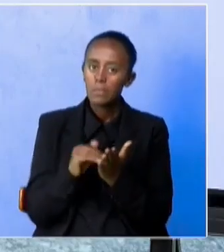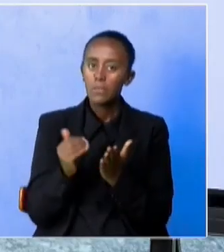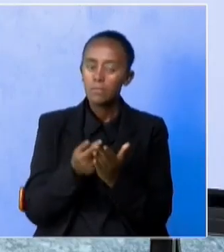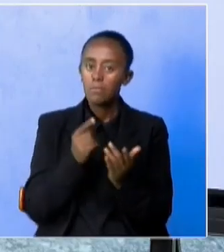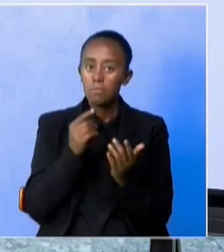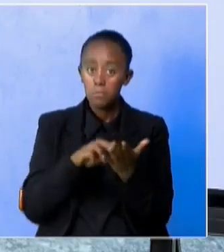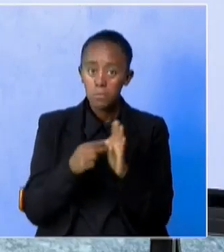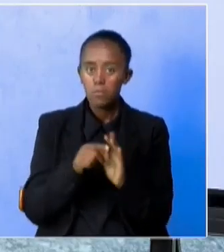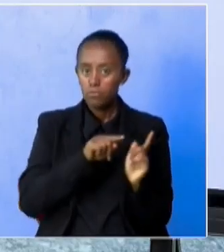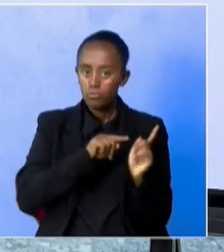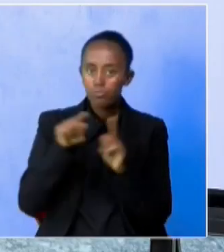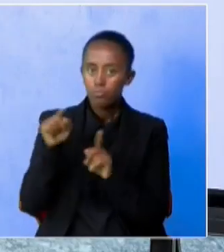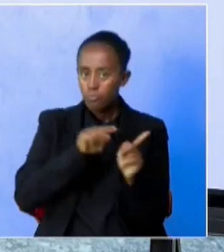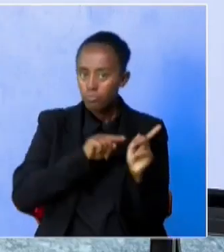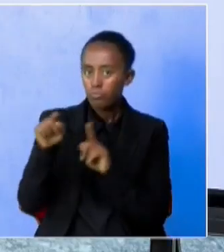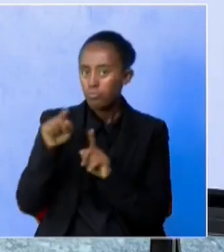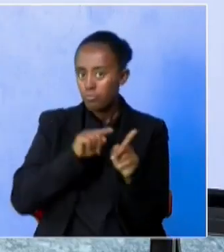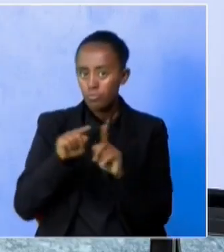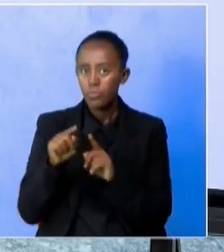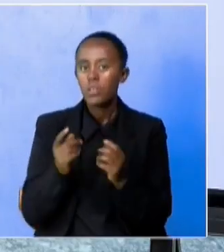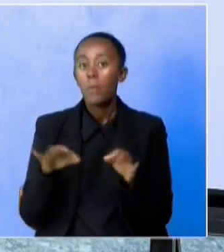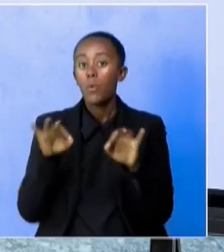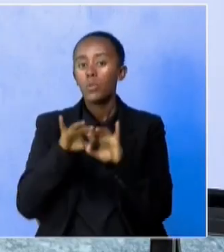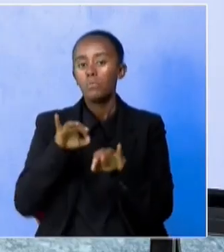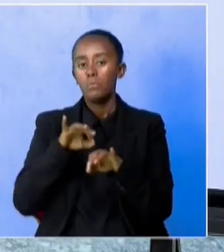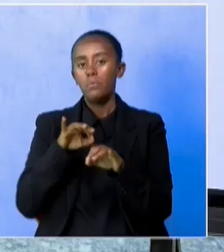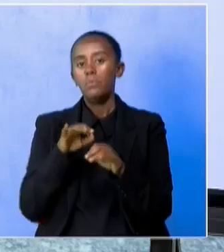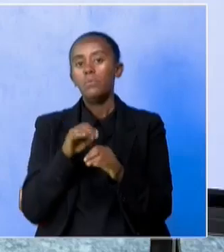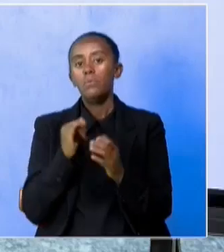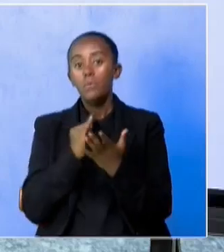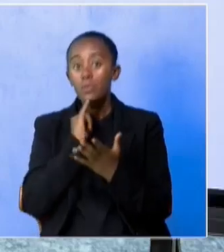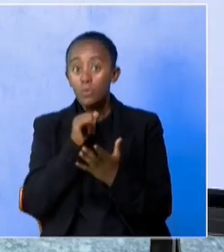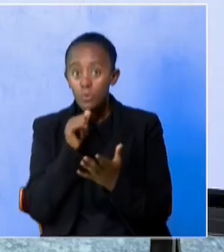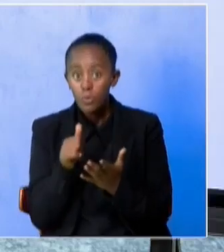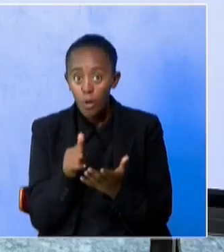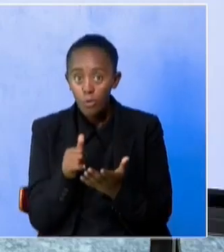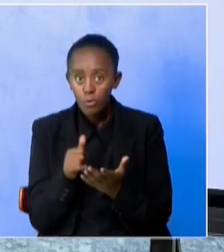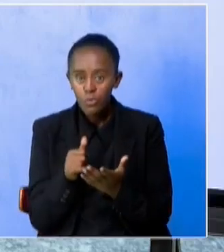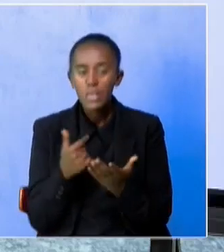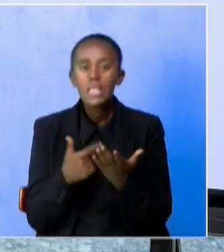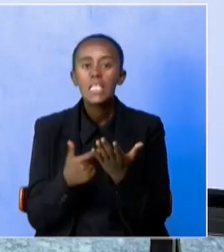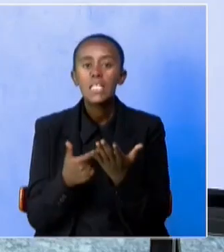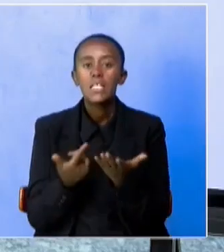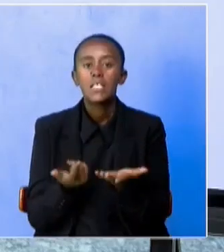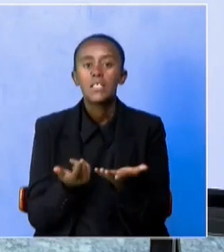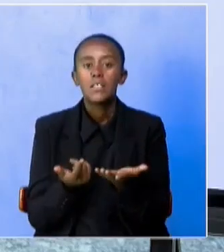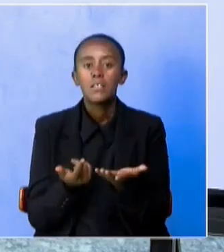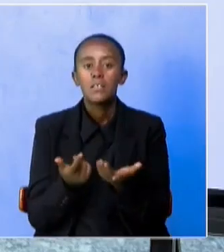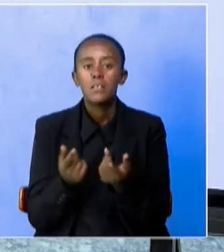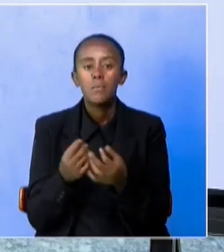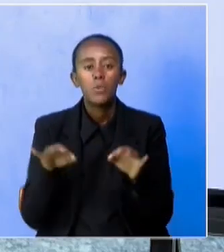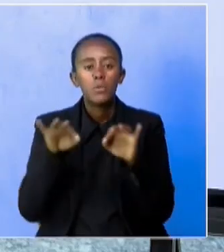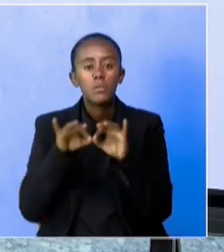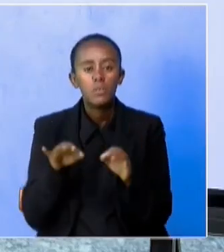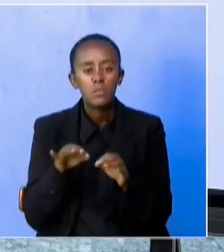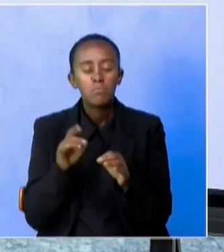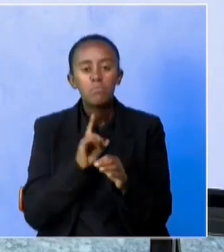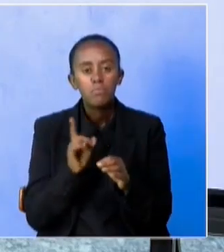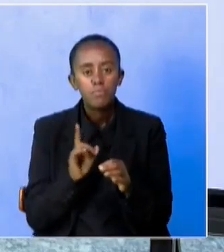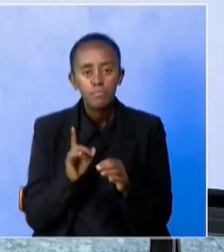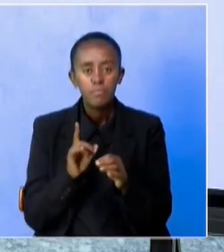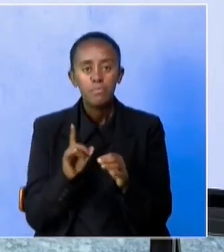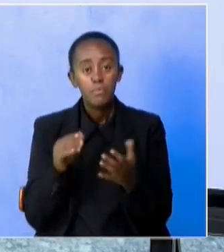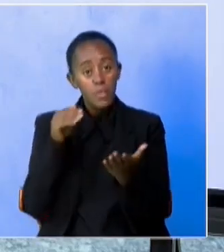important fact here is not that the most important fact is that it is repeated instead